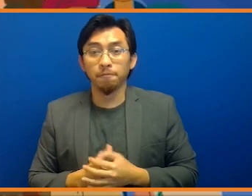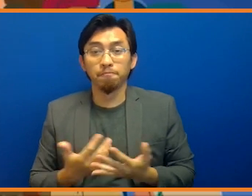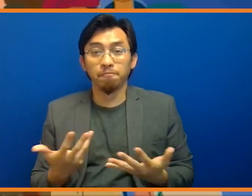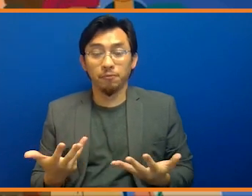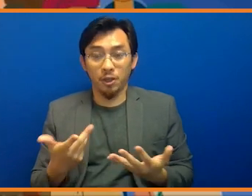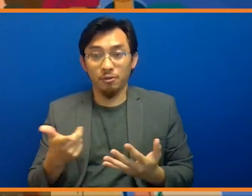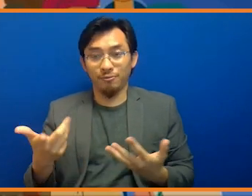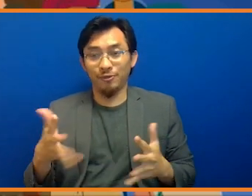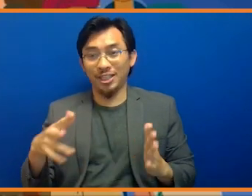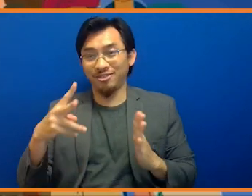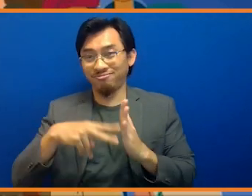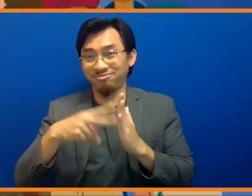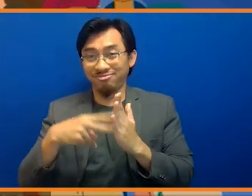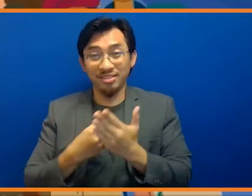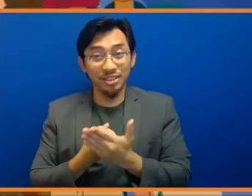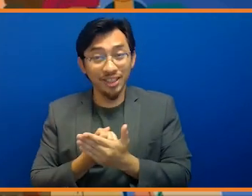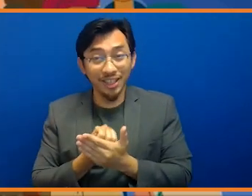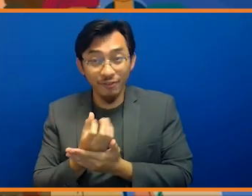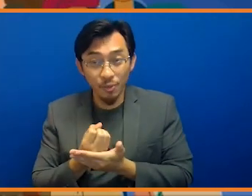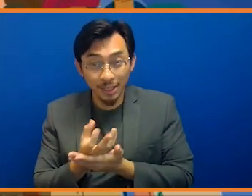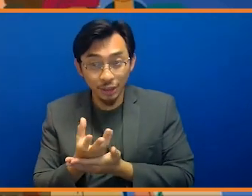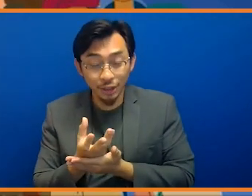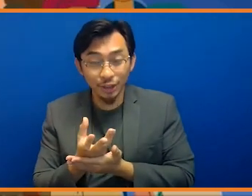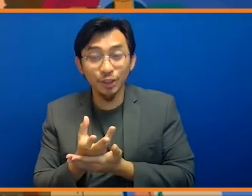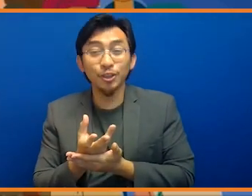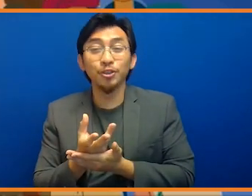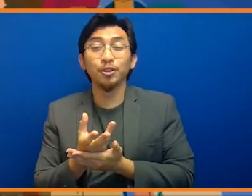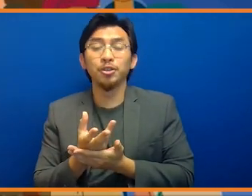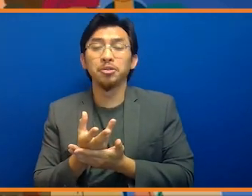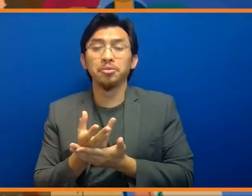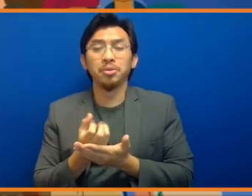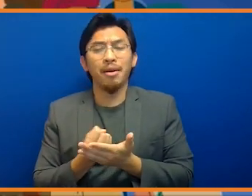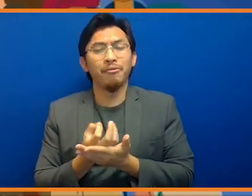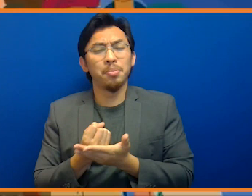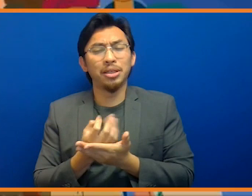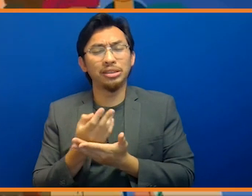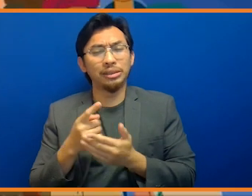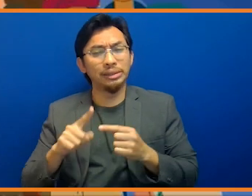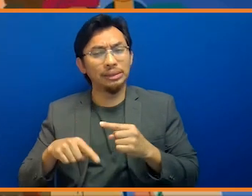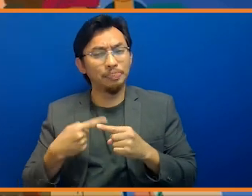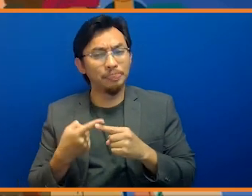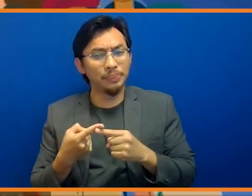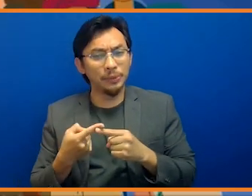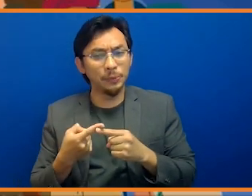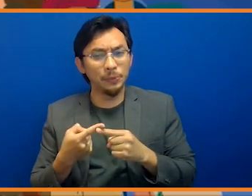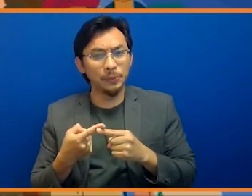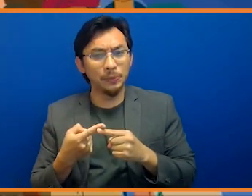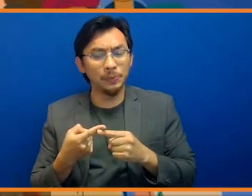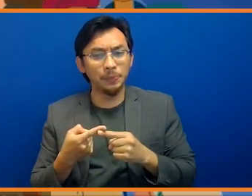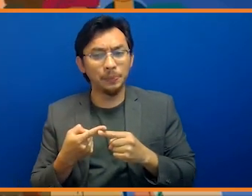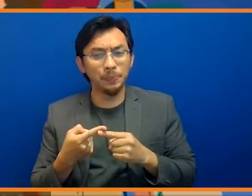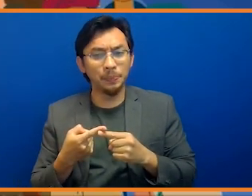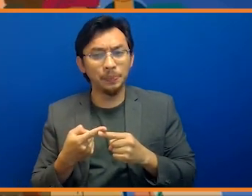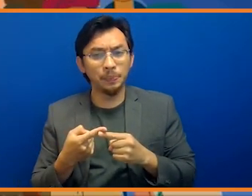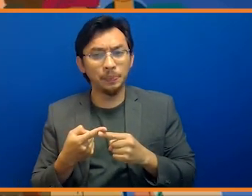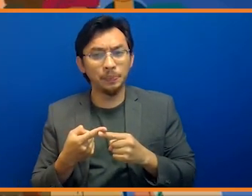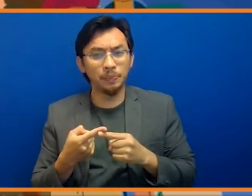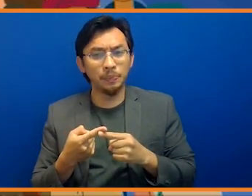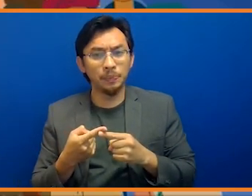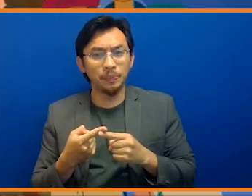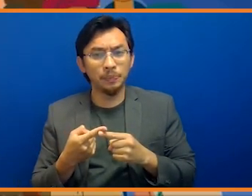So as you already read the informations about the uh,